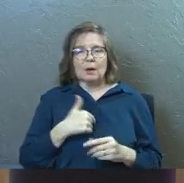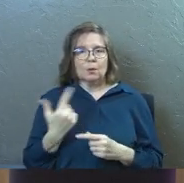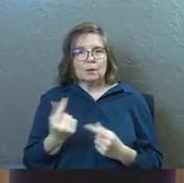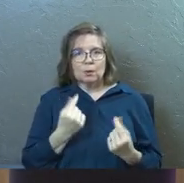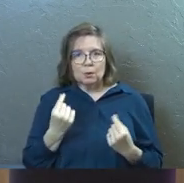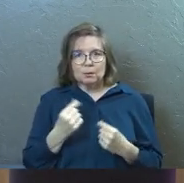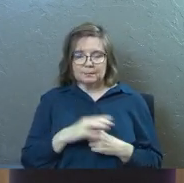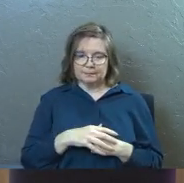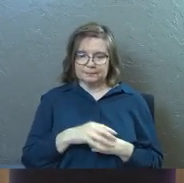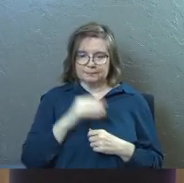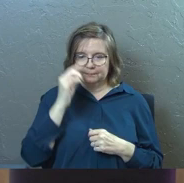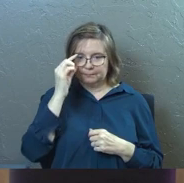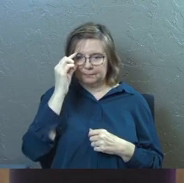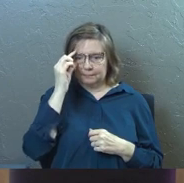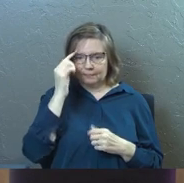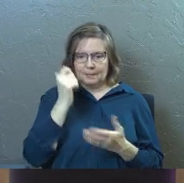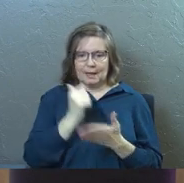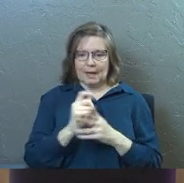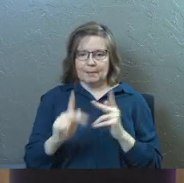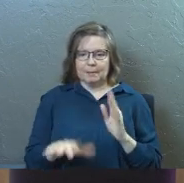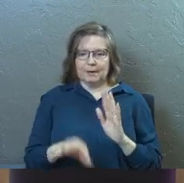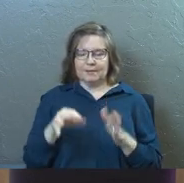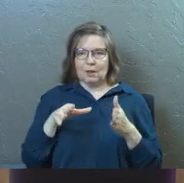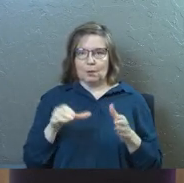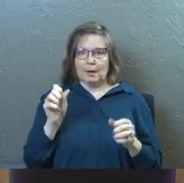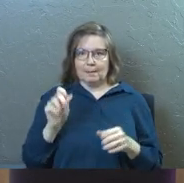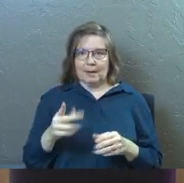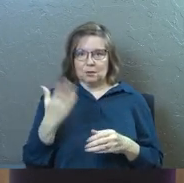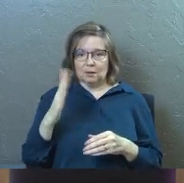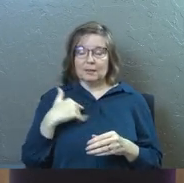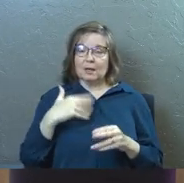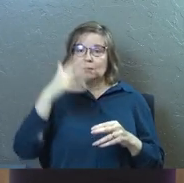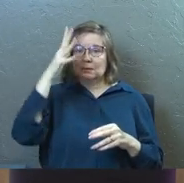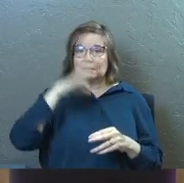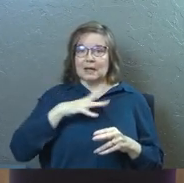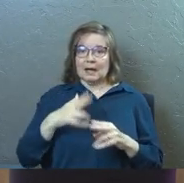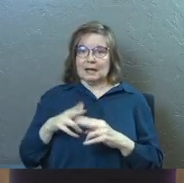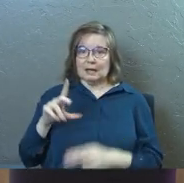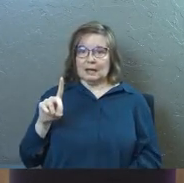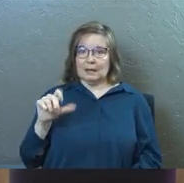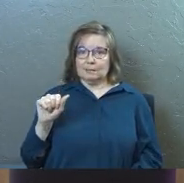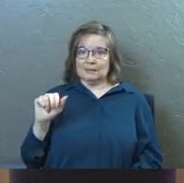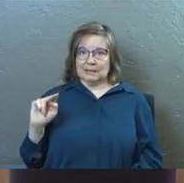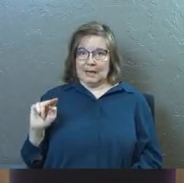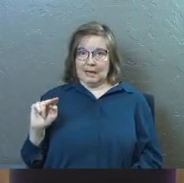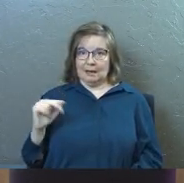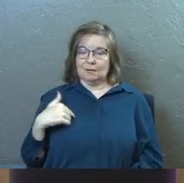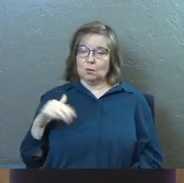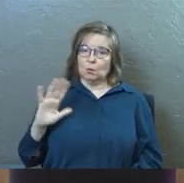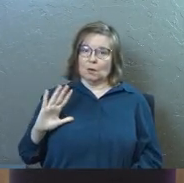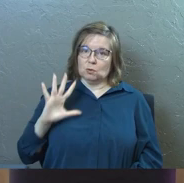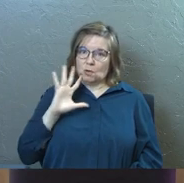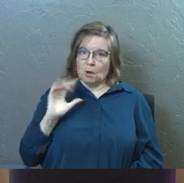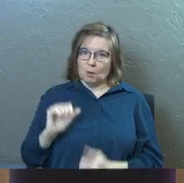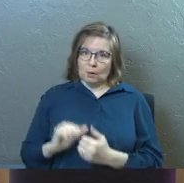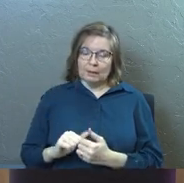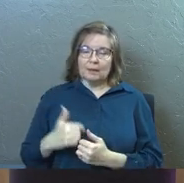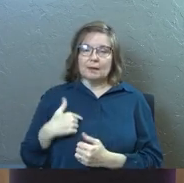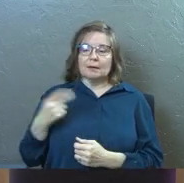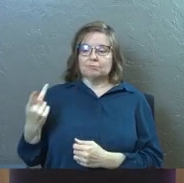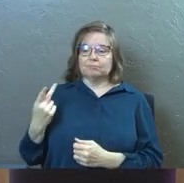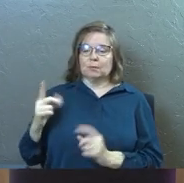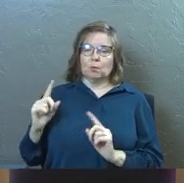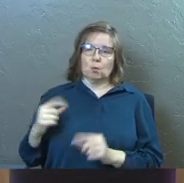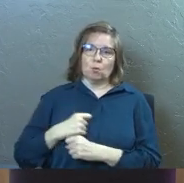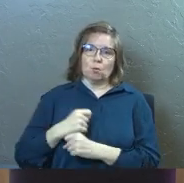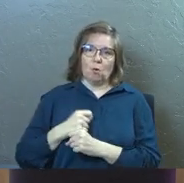do? Help people find their way back to God. There was a guy named Dan who I used to talk with, and he and I